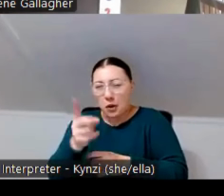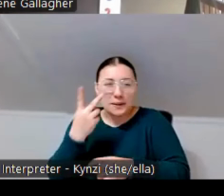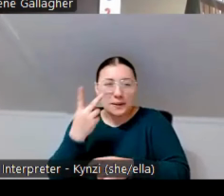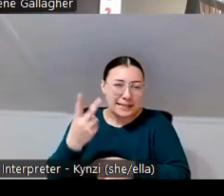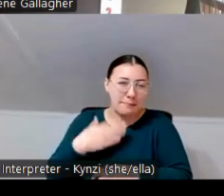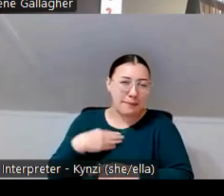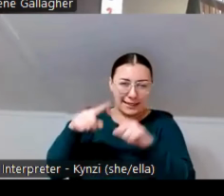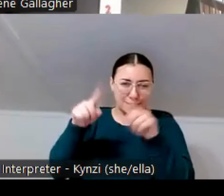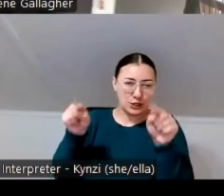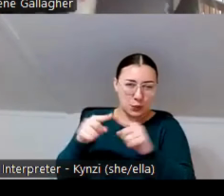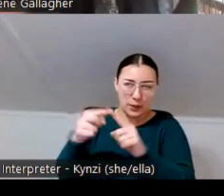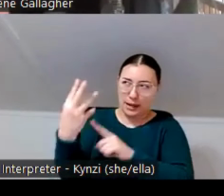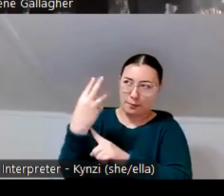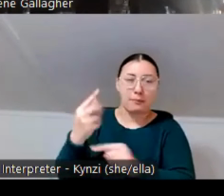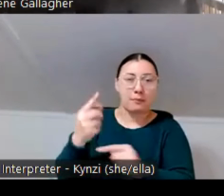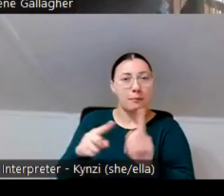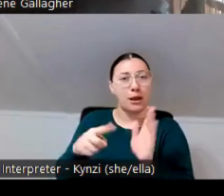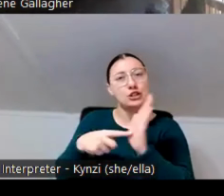Made my little snowman.